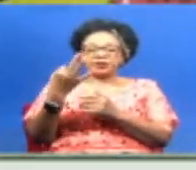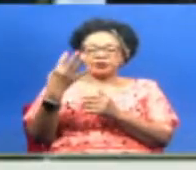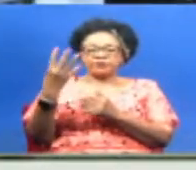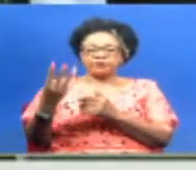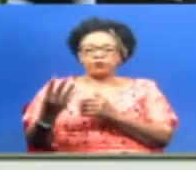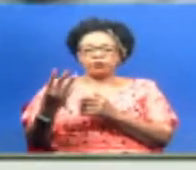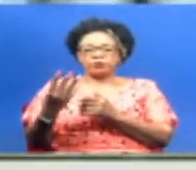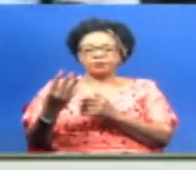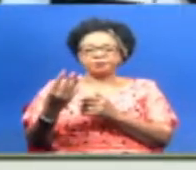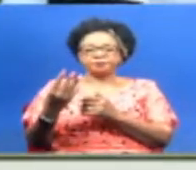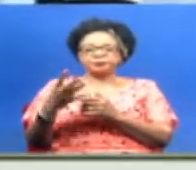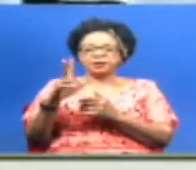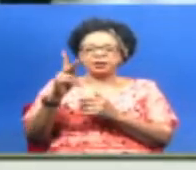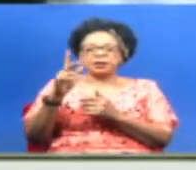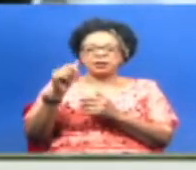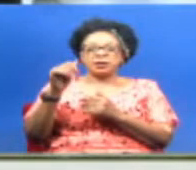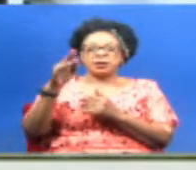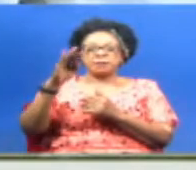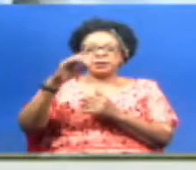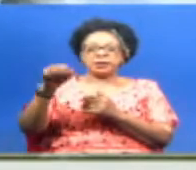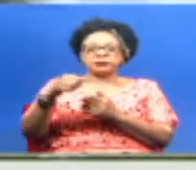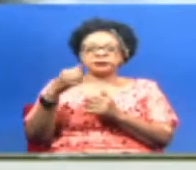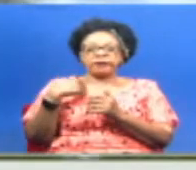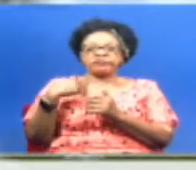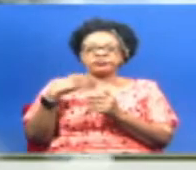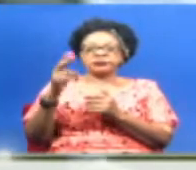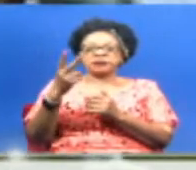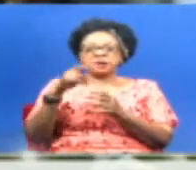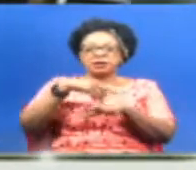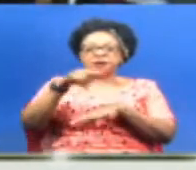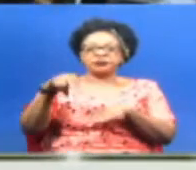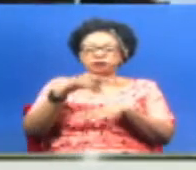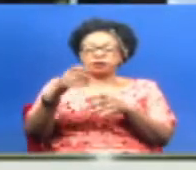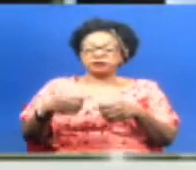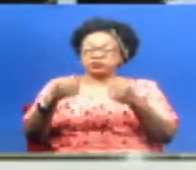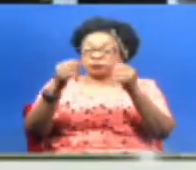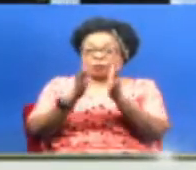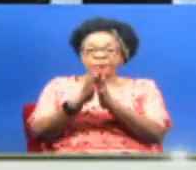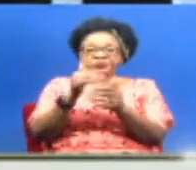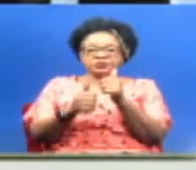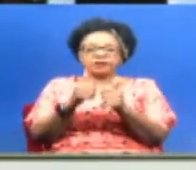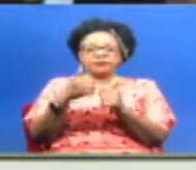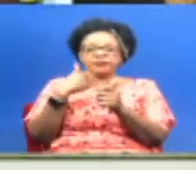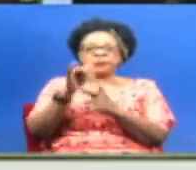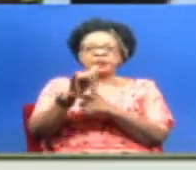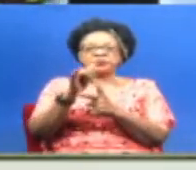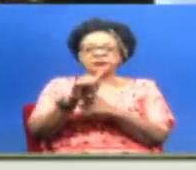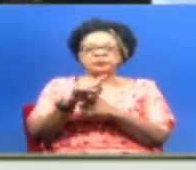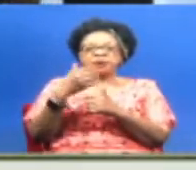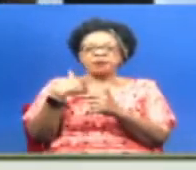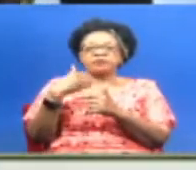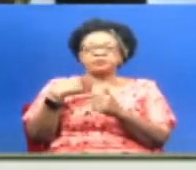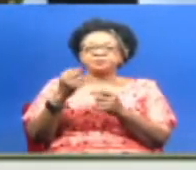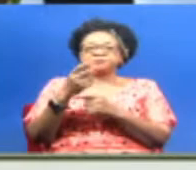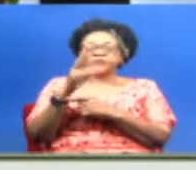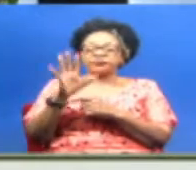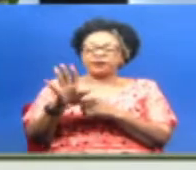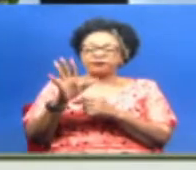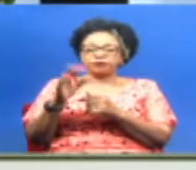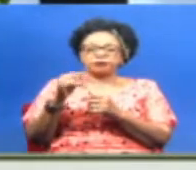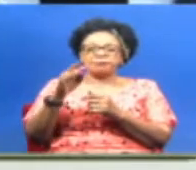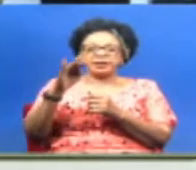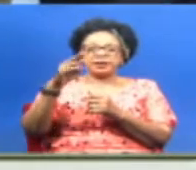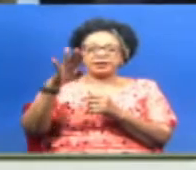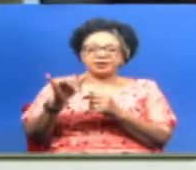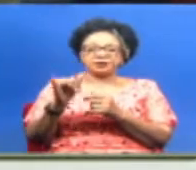respectively. Kabras' quest for a second national title hit a snag after they lost 12-5 to the Menengai Oilers in